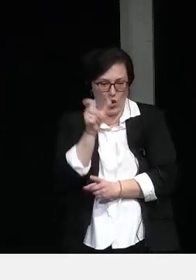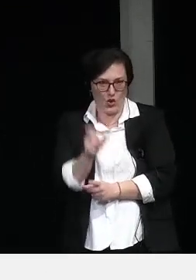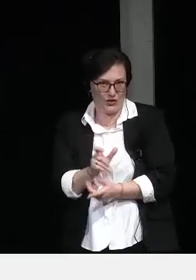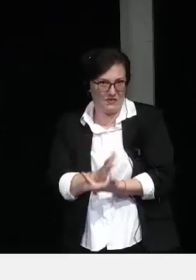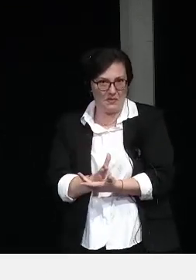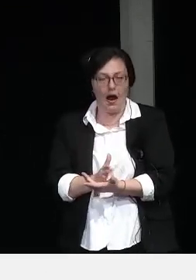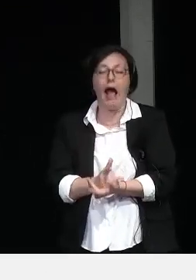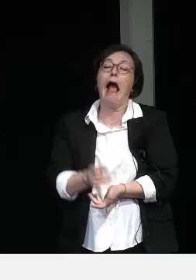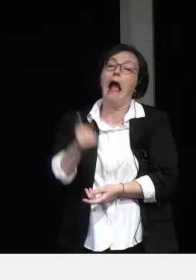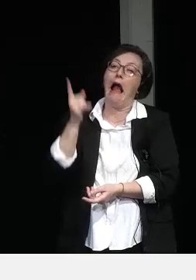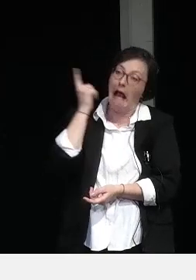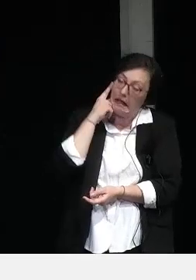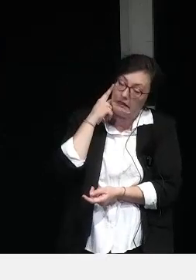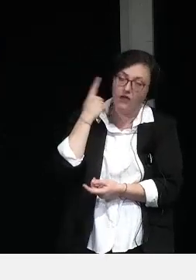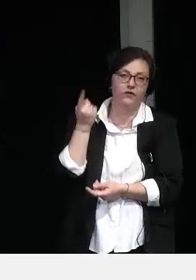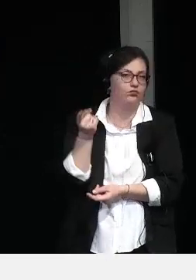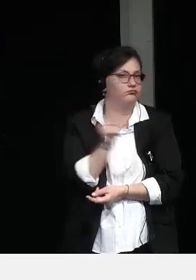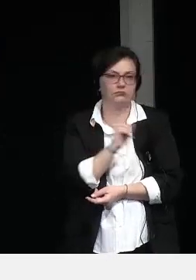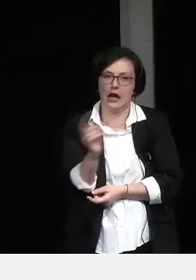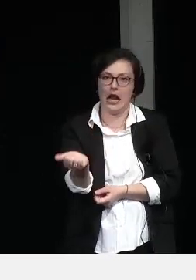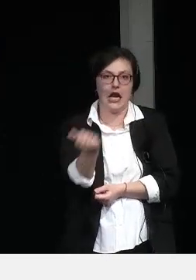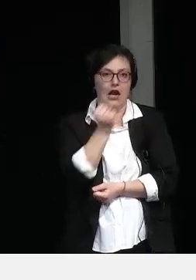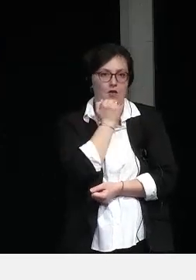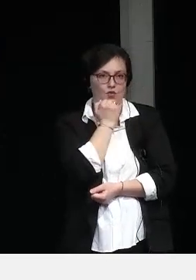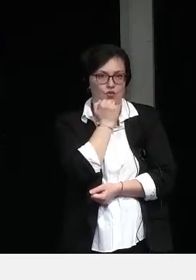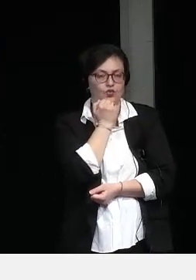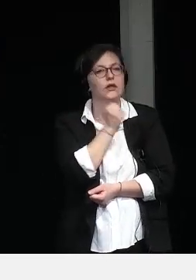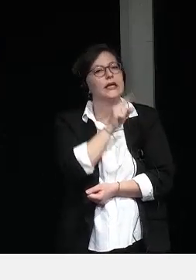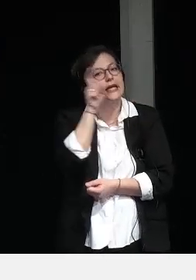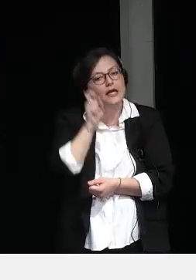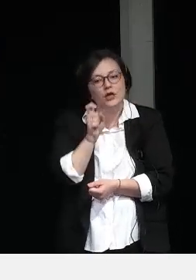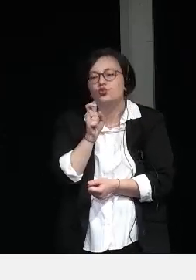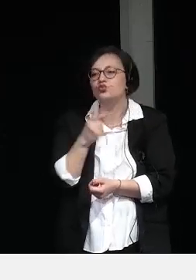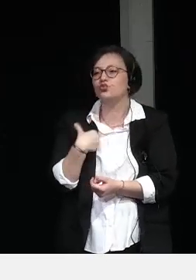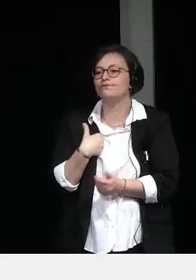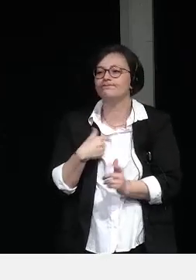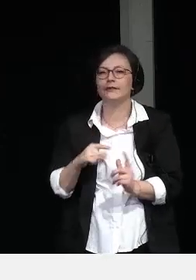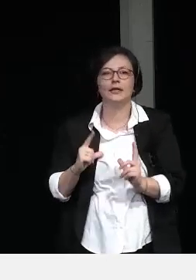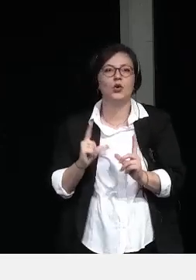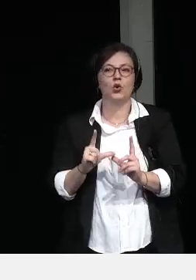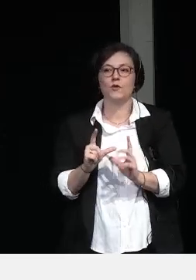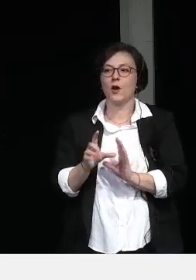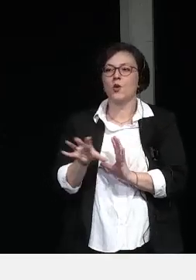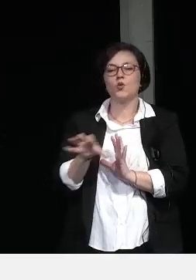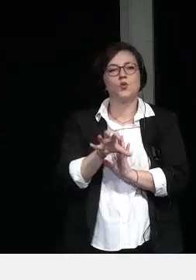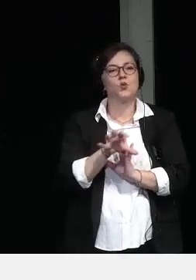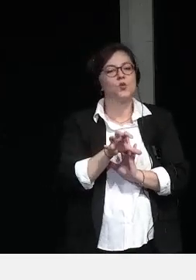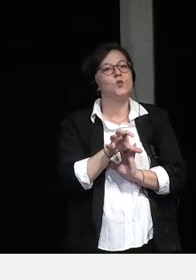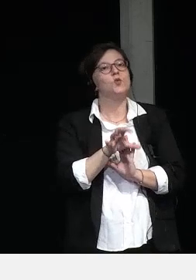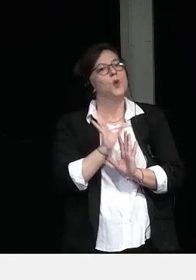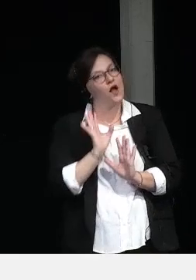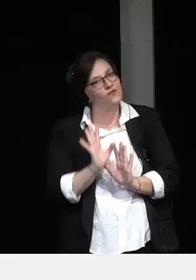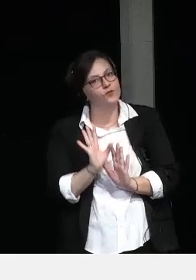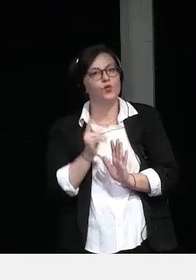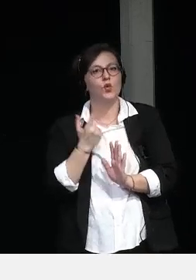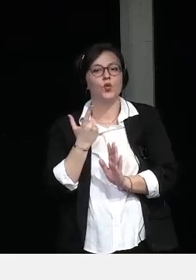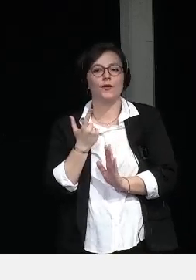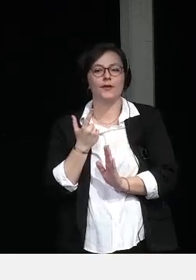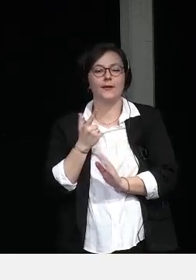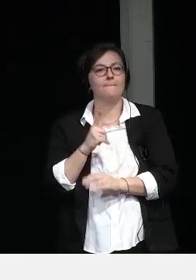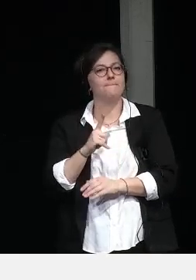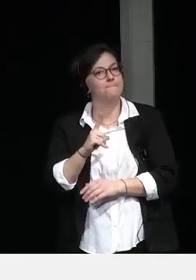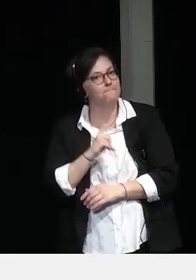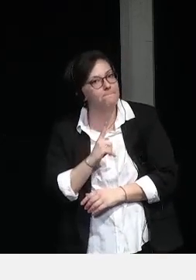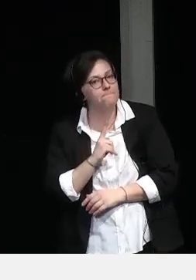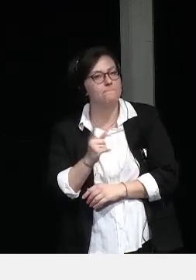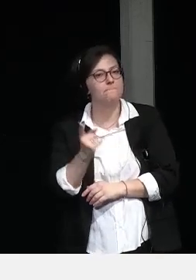see. But they answer, I feel it, I listen it, I am grasping what you're